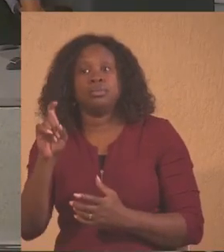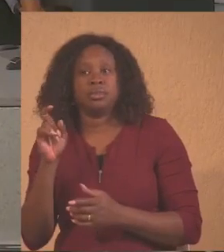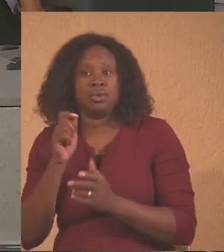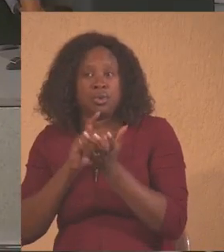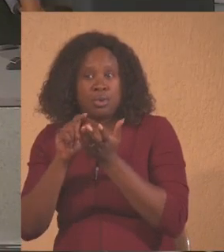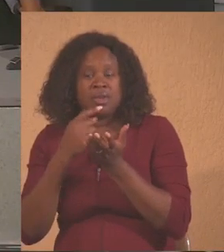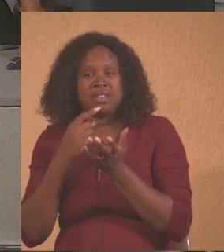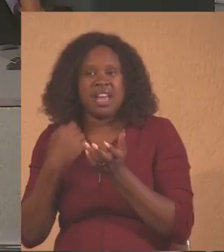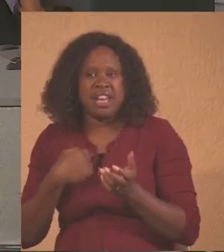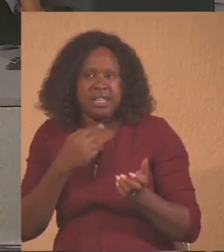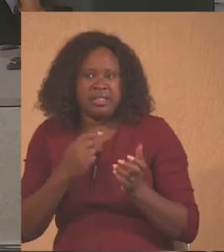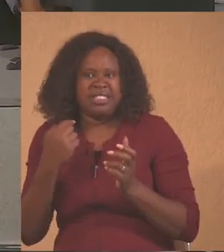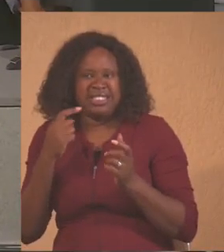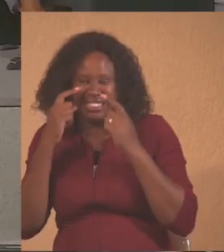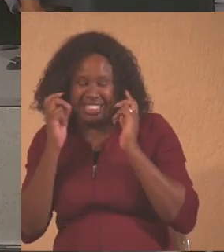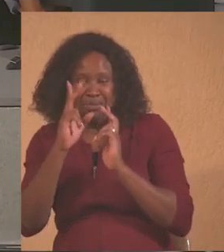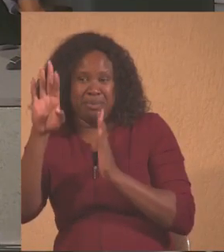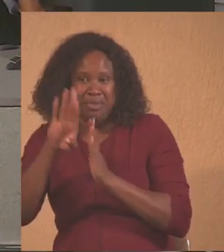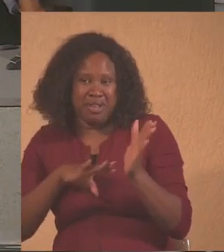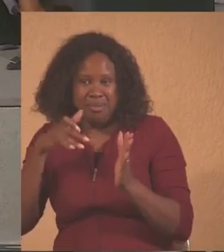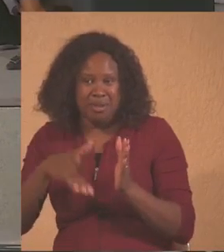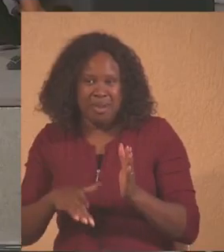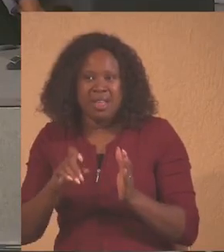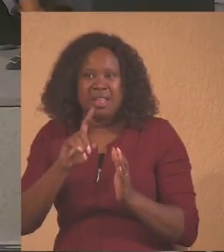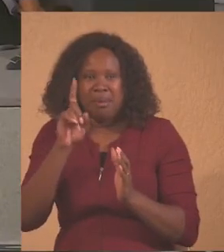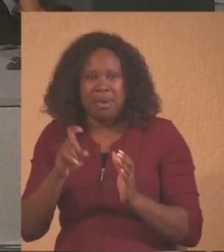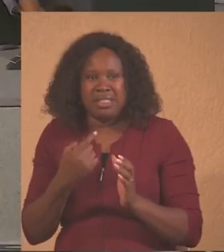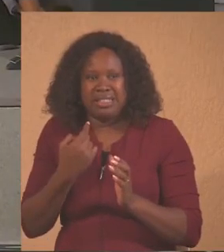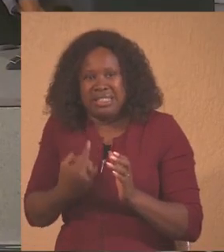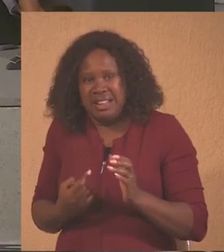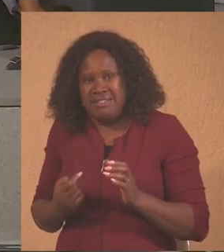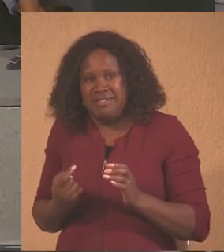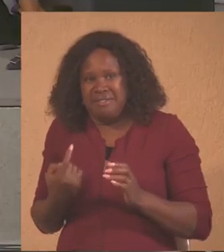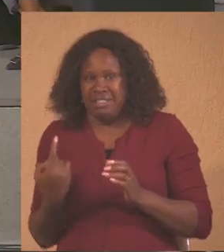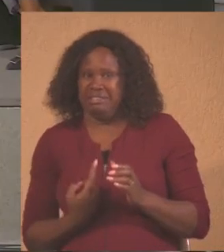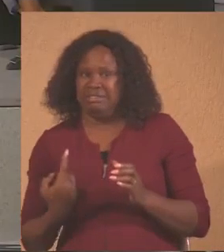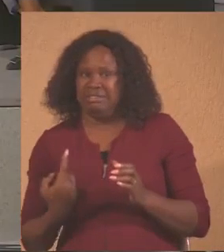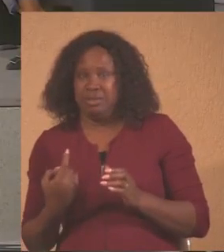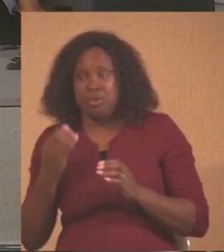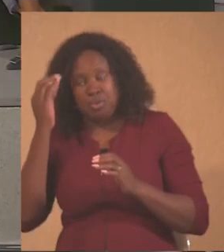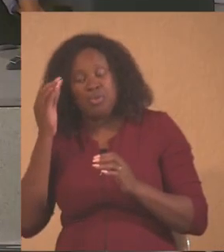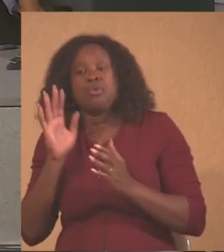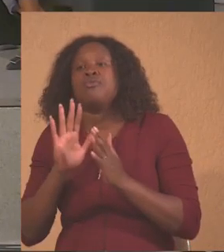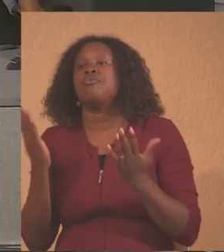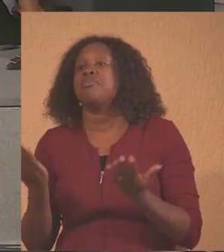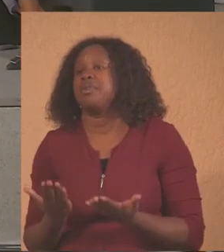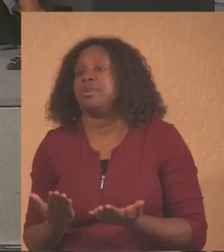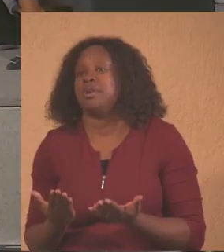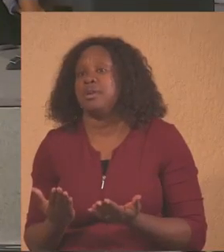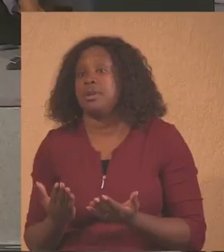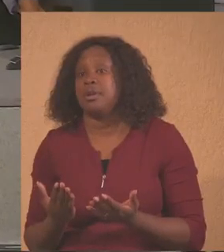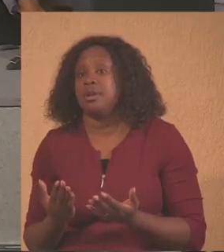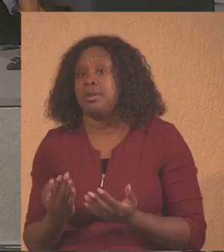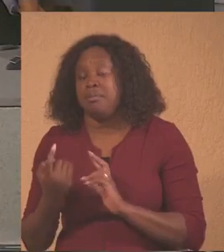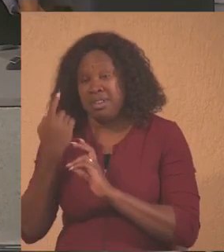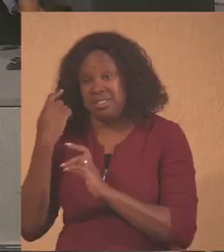Chinese nationals came into Namibia and they were asked to self-isolate. Do we know where they are? What their status is? Is the ministry following